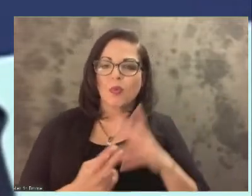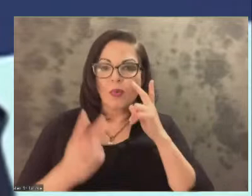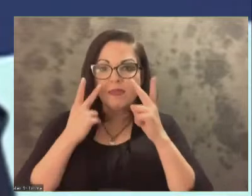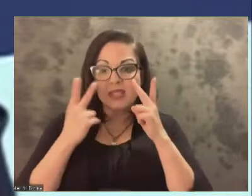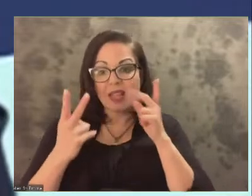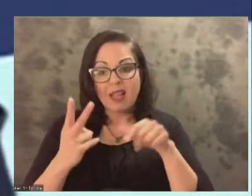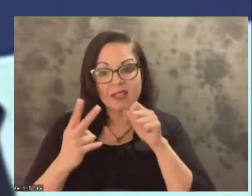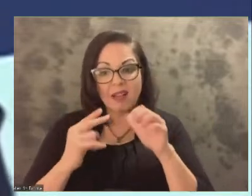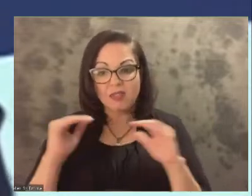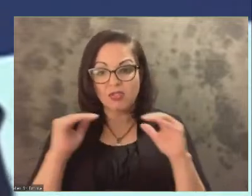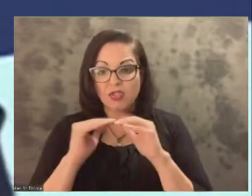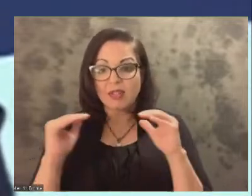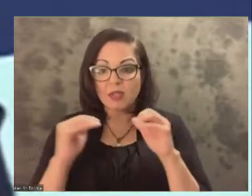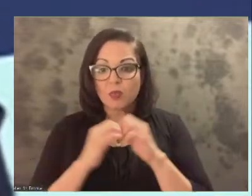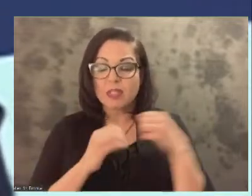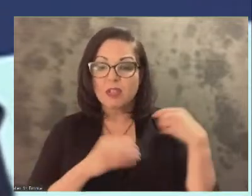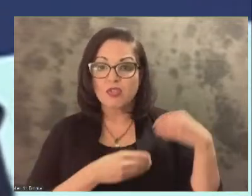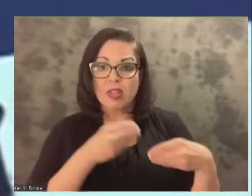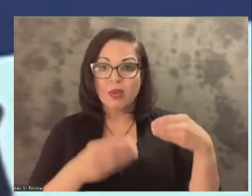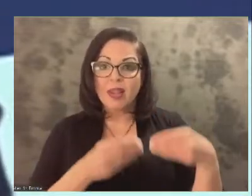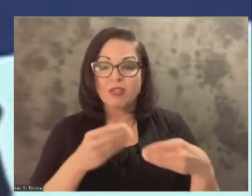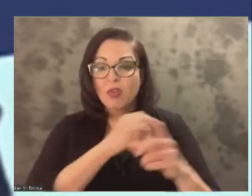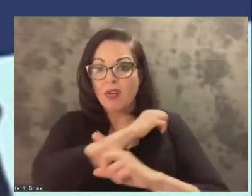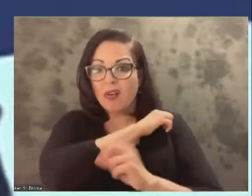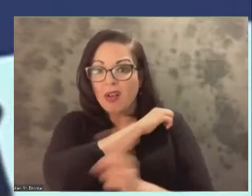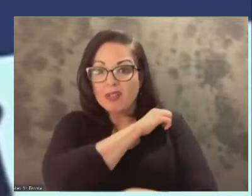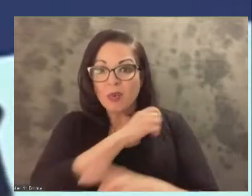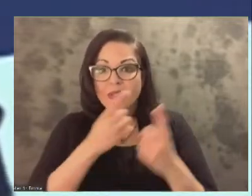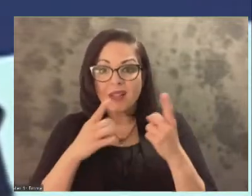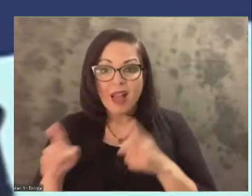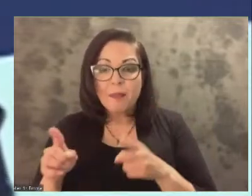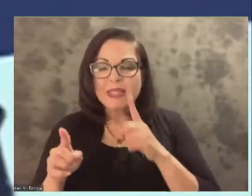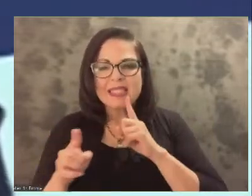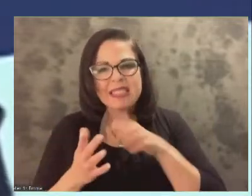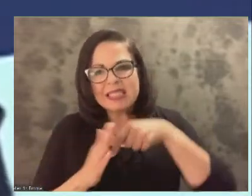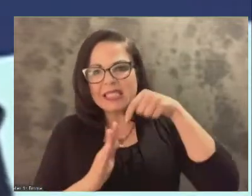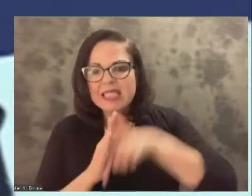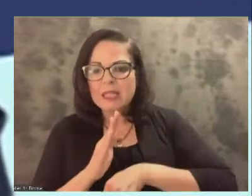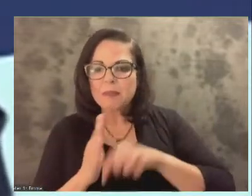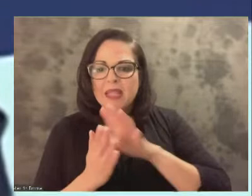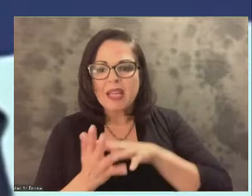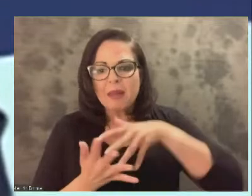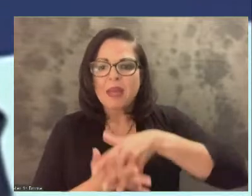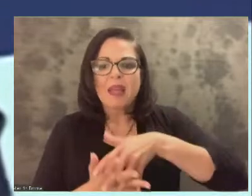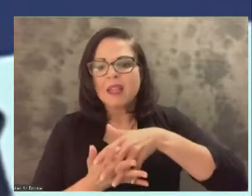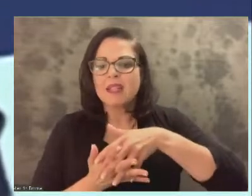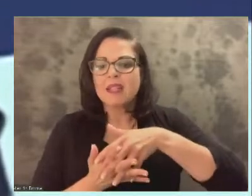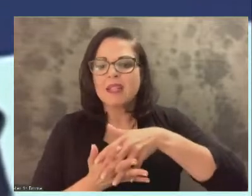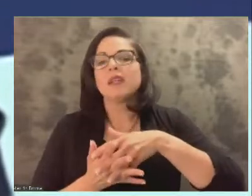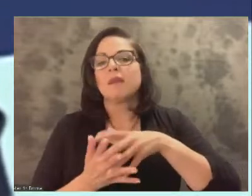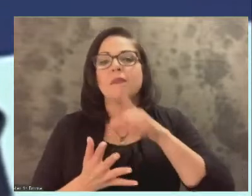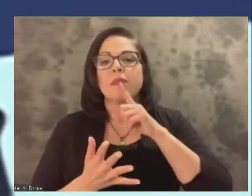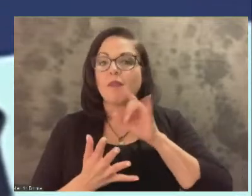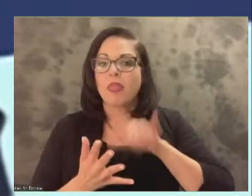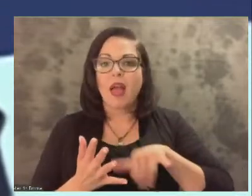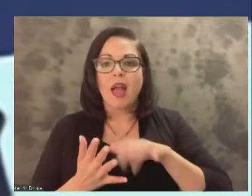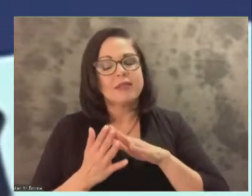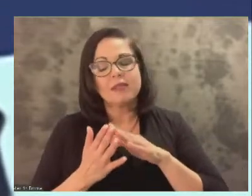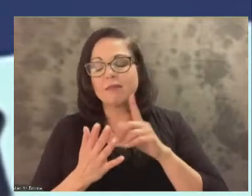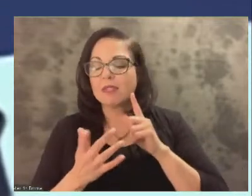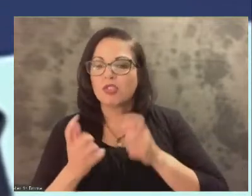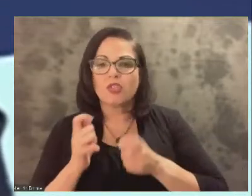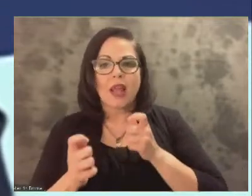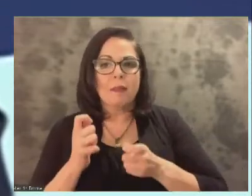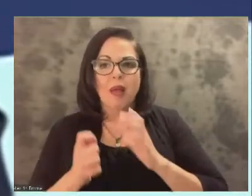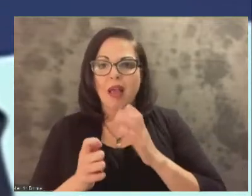Injustices with generational consequence, deeply embedded in our society, shape the lives and communities of far too many of